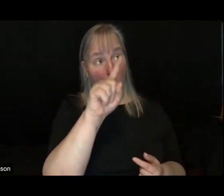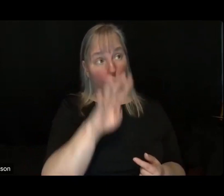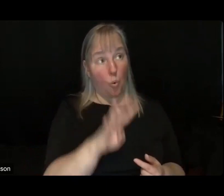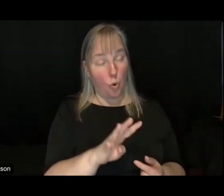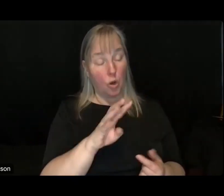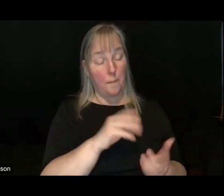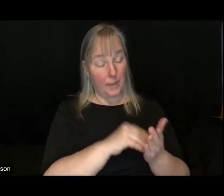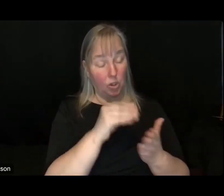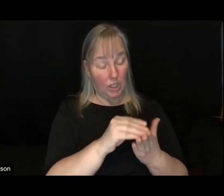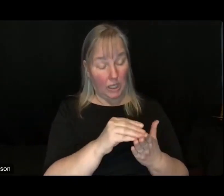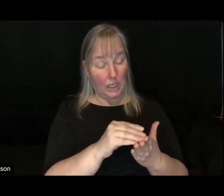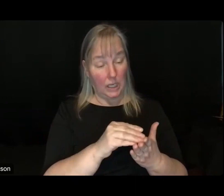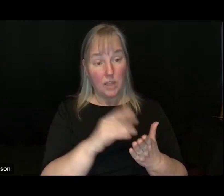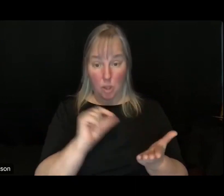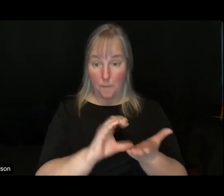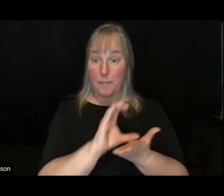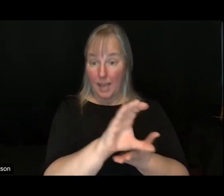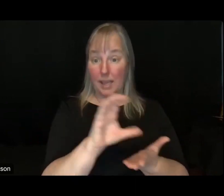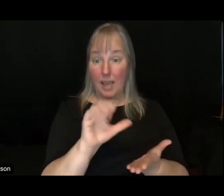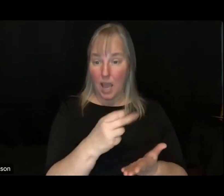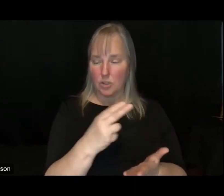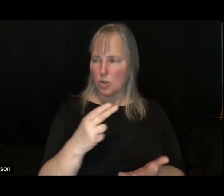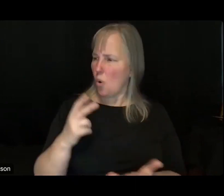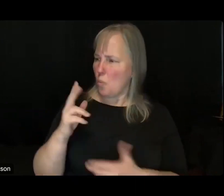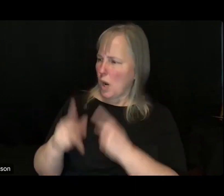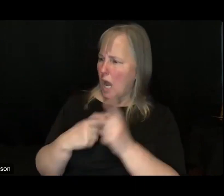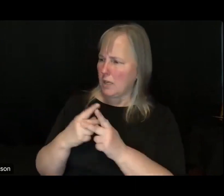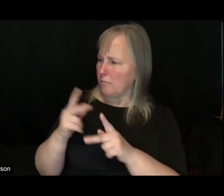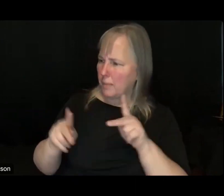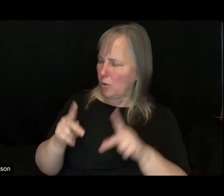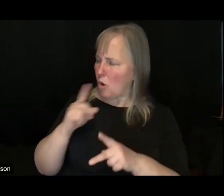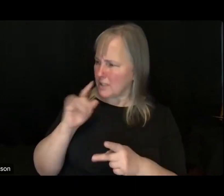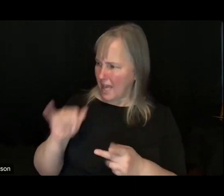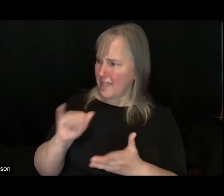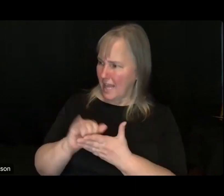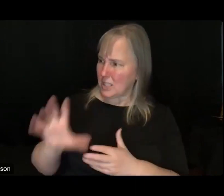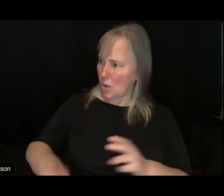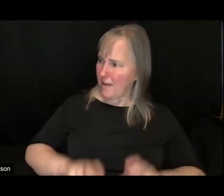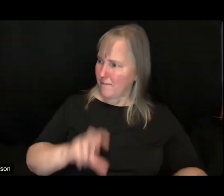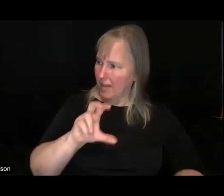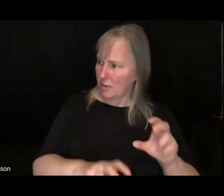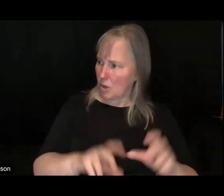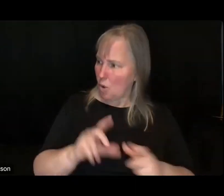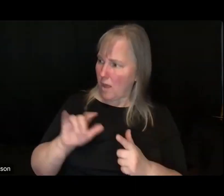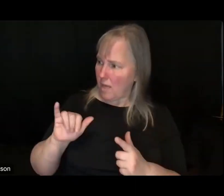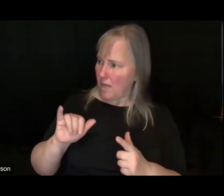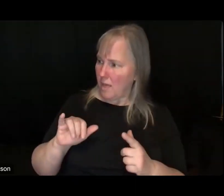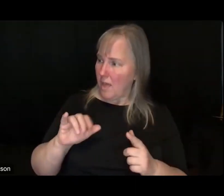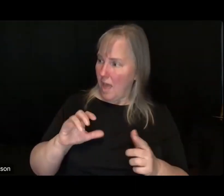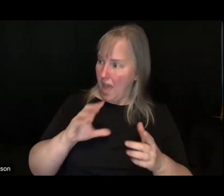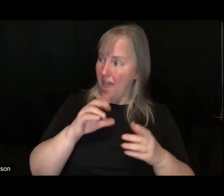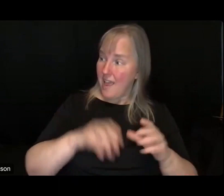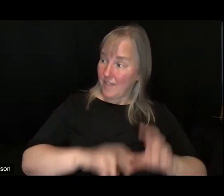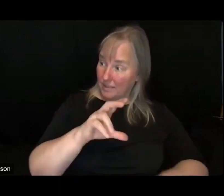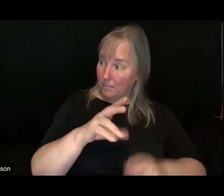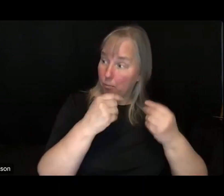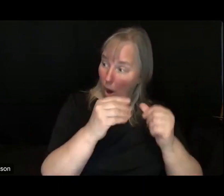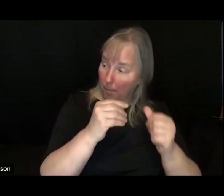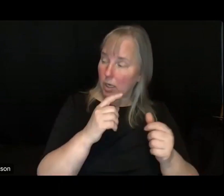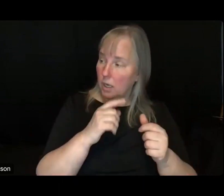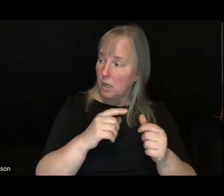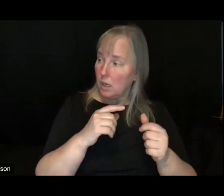make this investment, or it's their own new living place? on living, they're moving out and up. They're